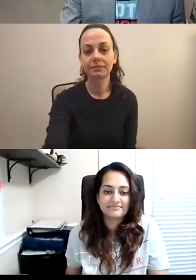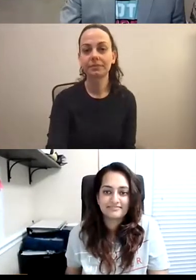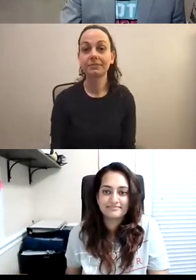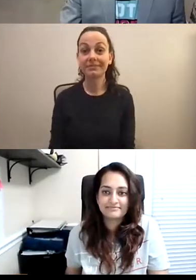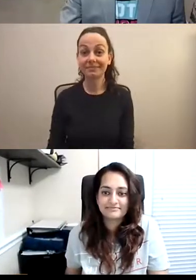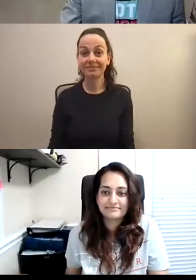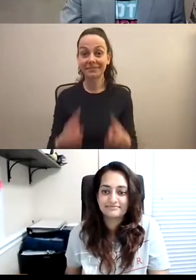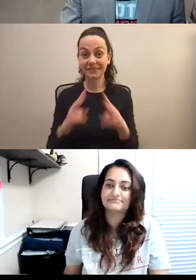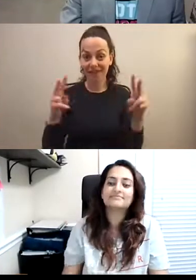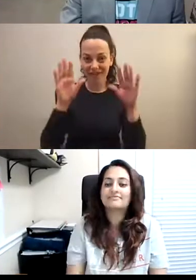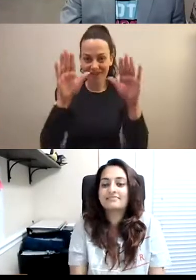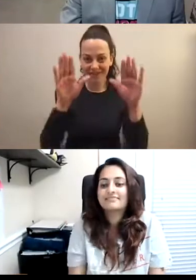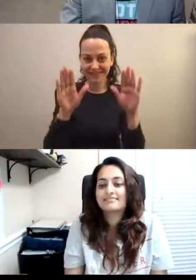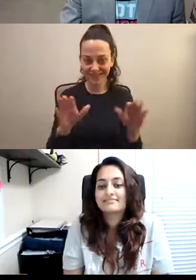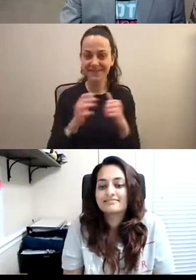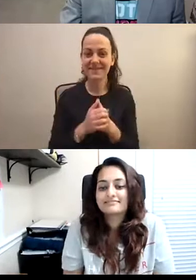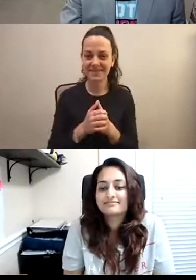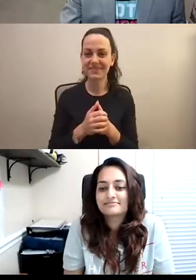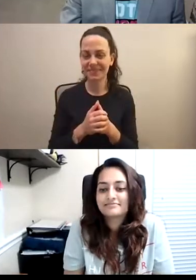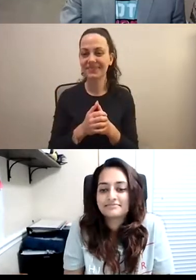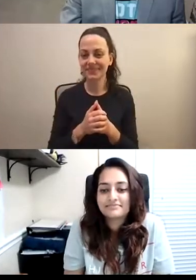Very awesome.